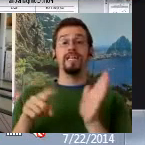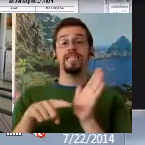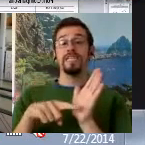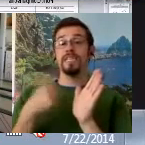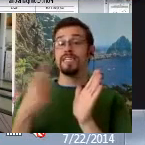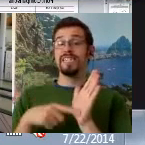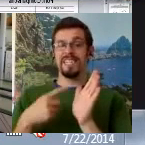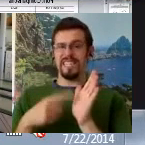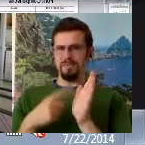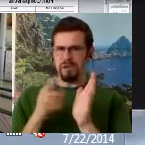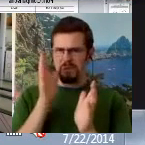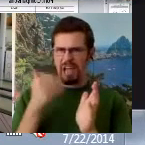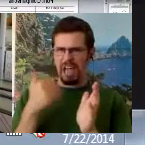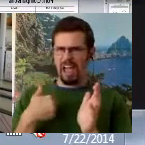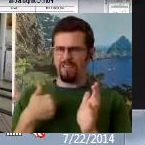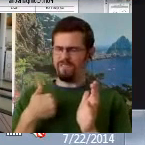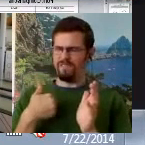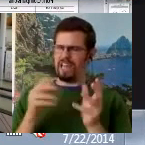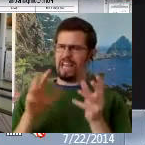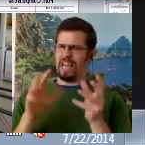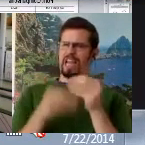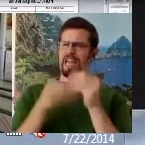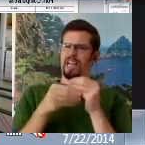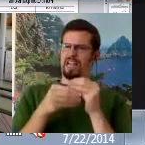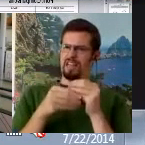symbols are a little bit fuzzy.